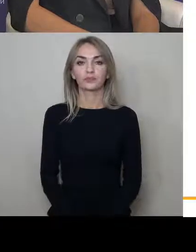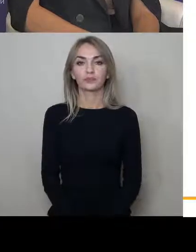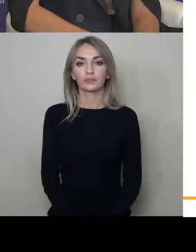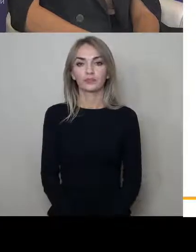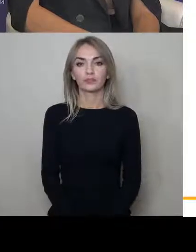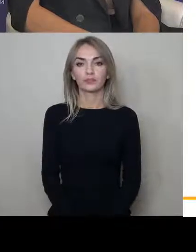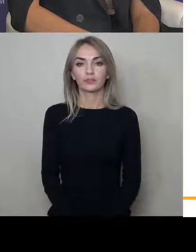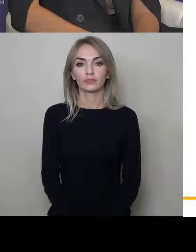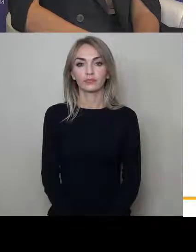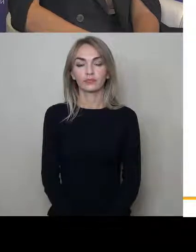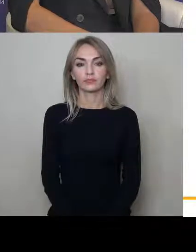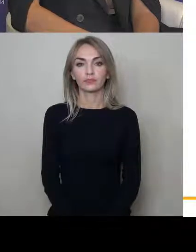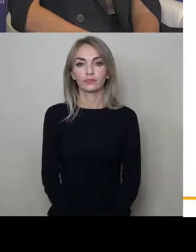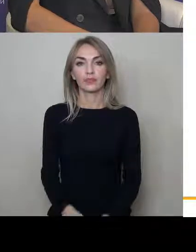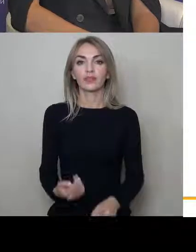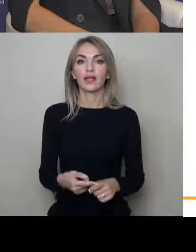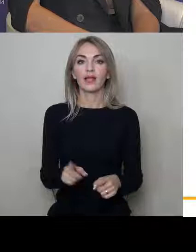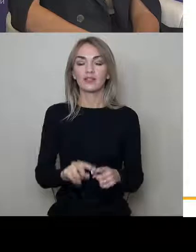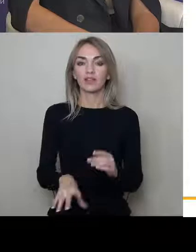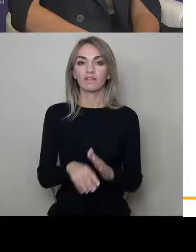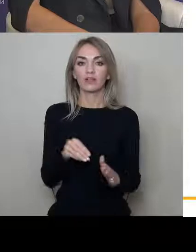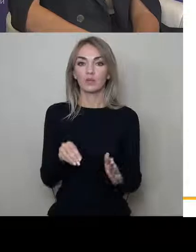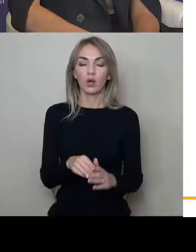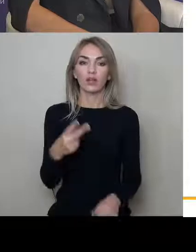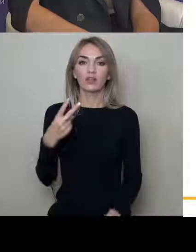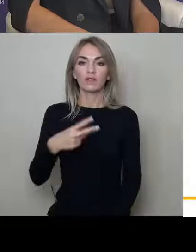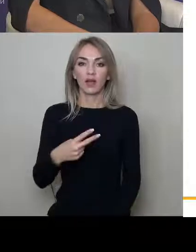10 p.m. On the day